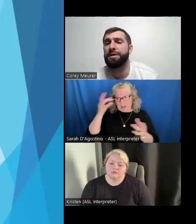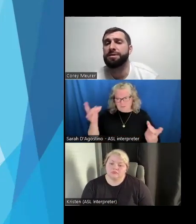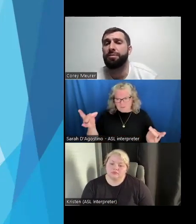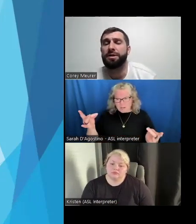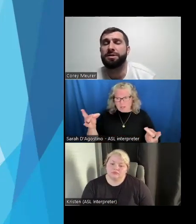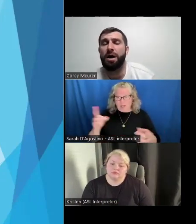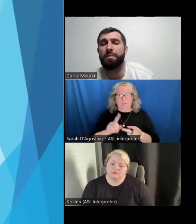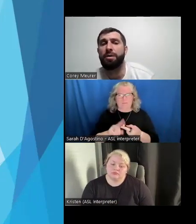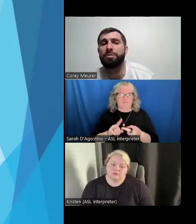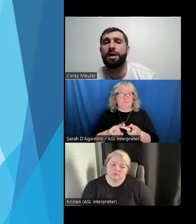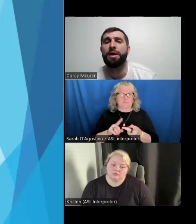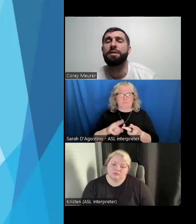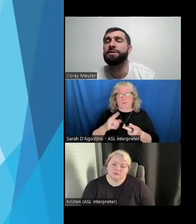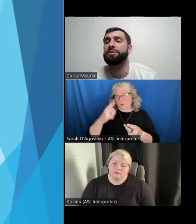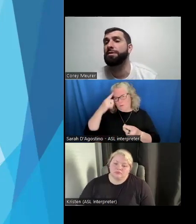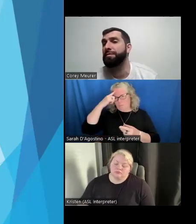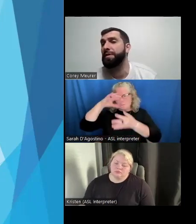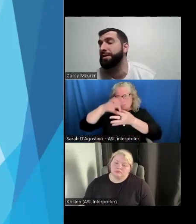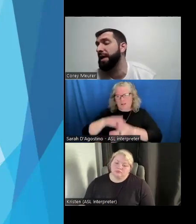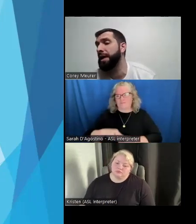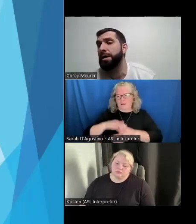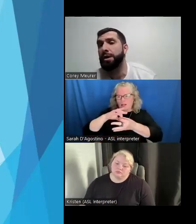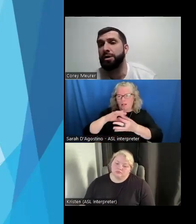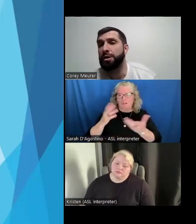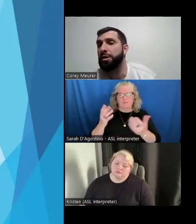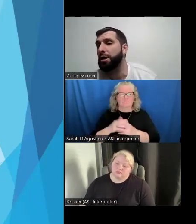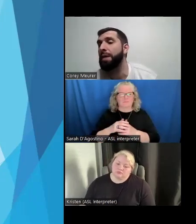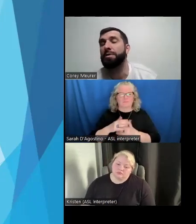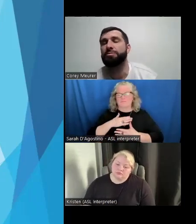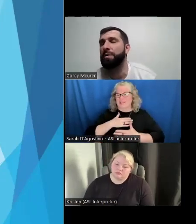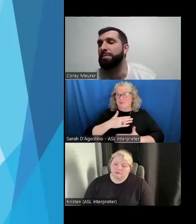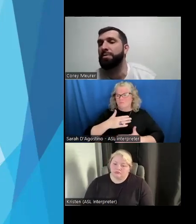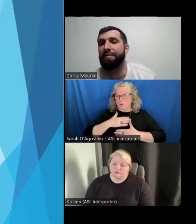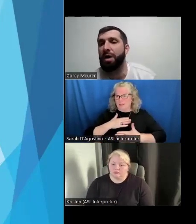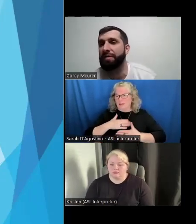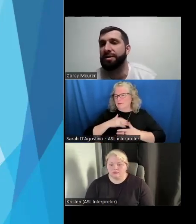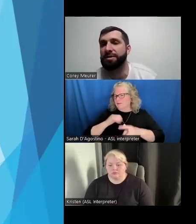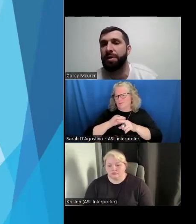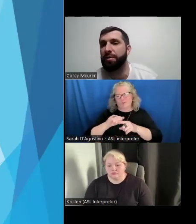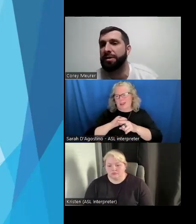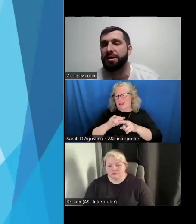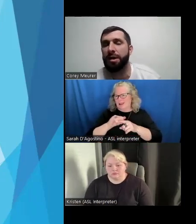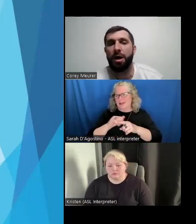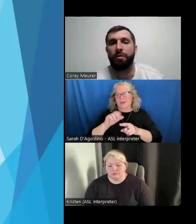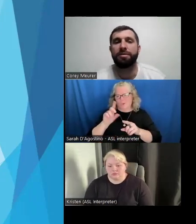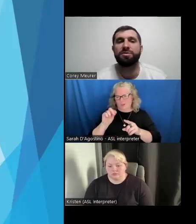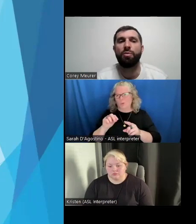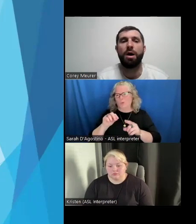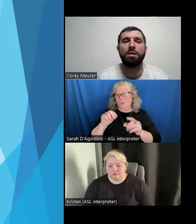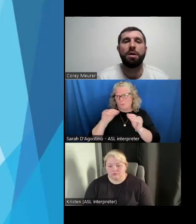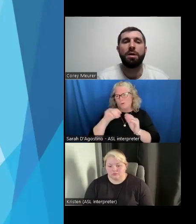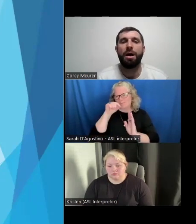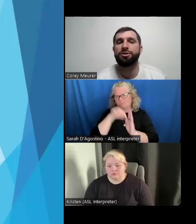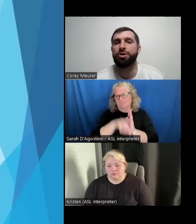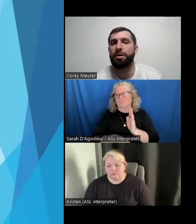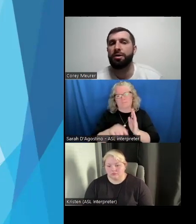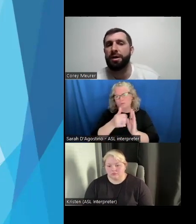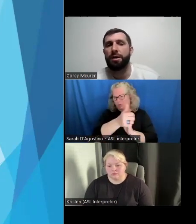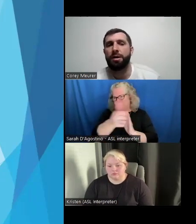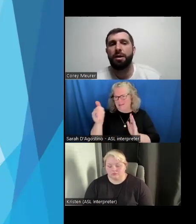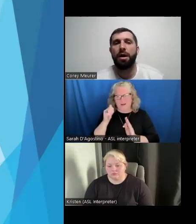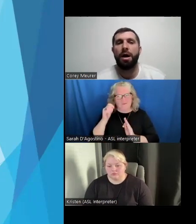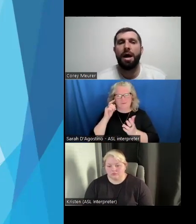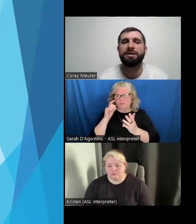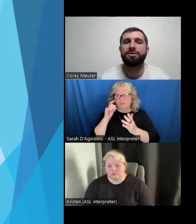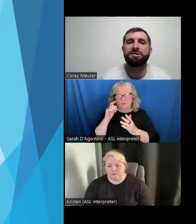again, these are things that we could talk about in training. These are also things that you can look up, and I'm sure people have a lot of experience around as well.